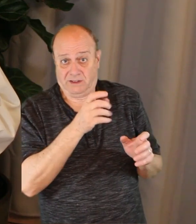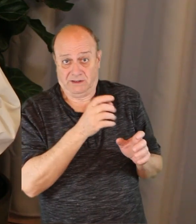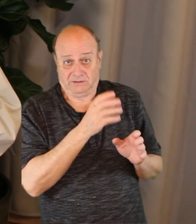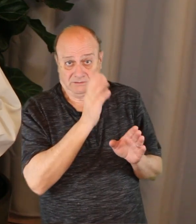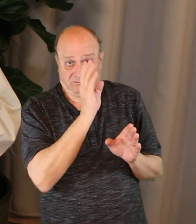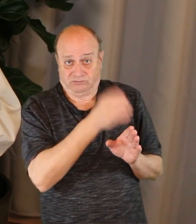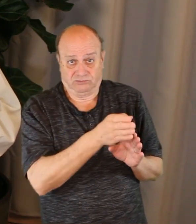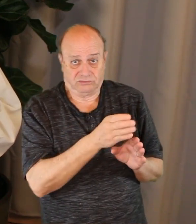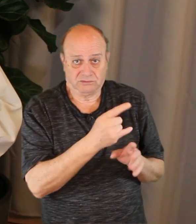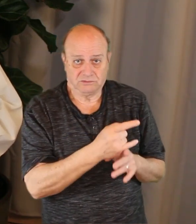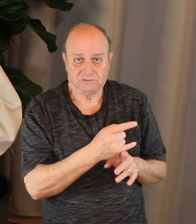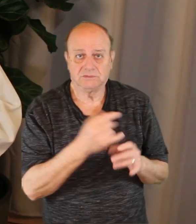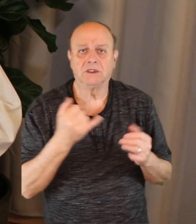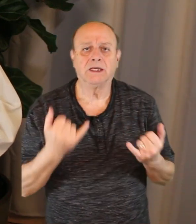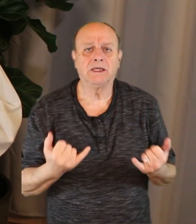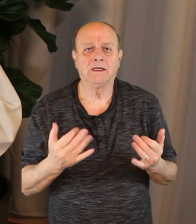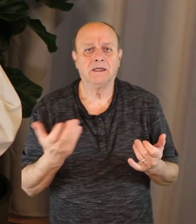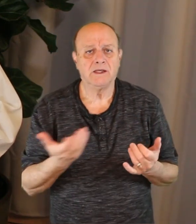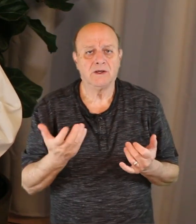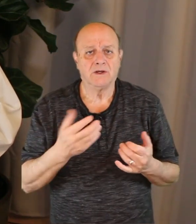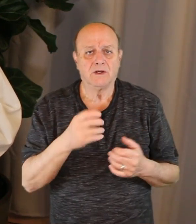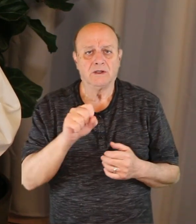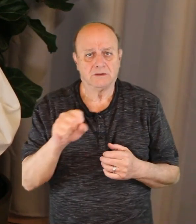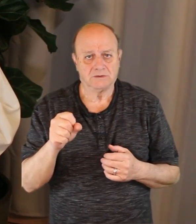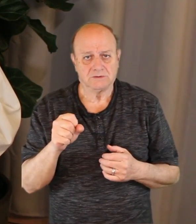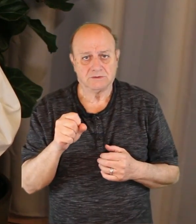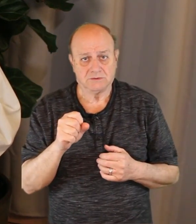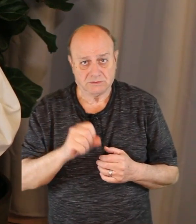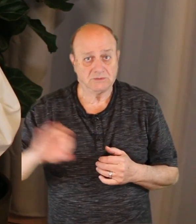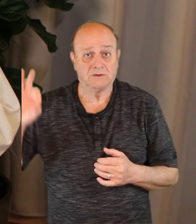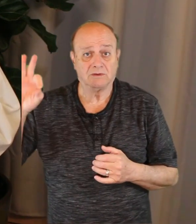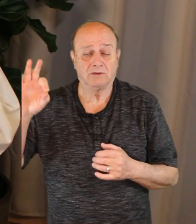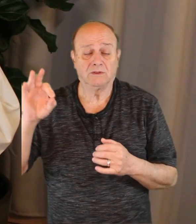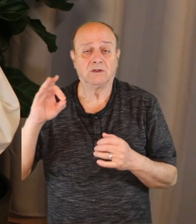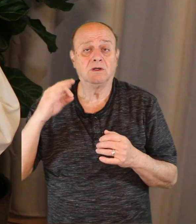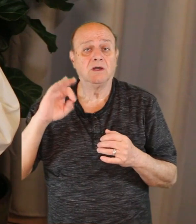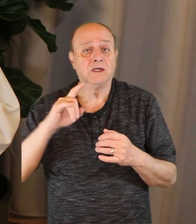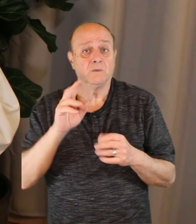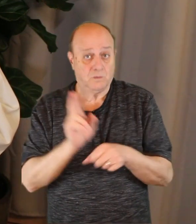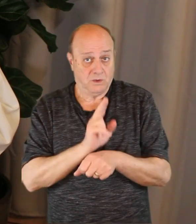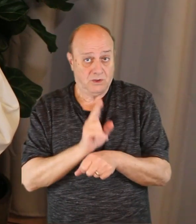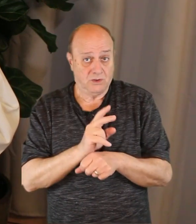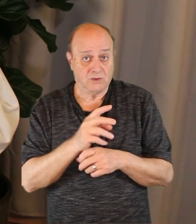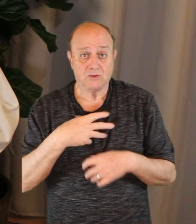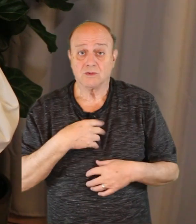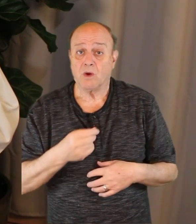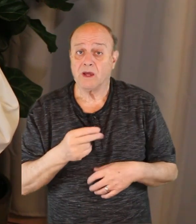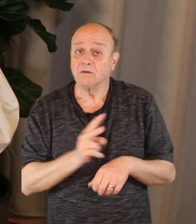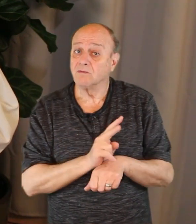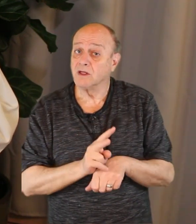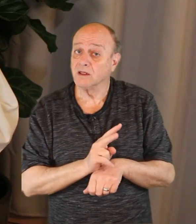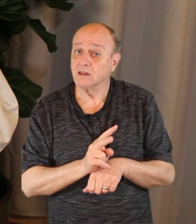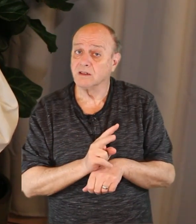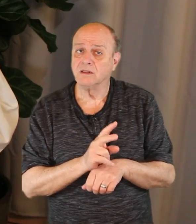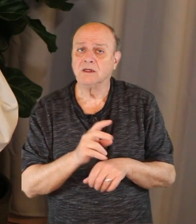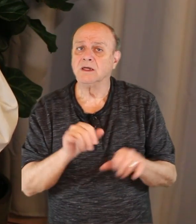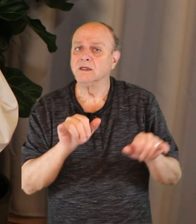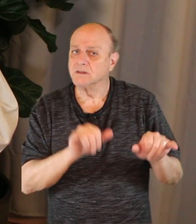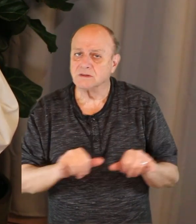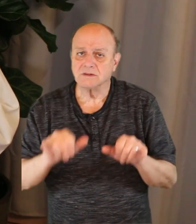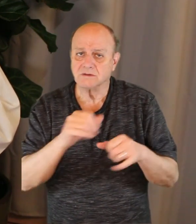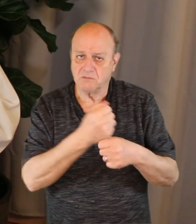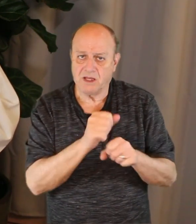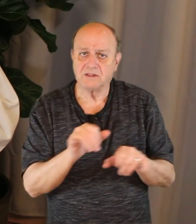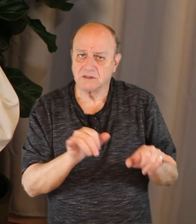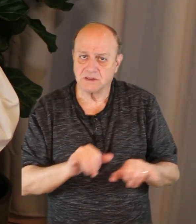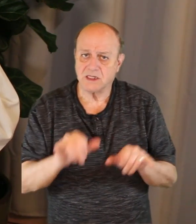use white vanilla. White vanilla is processed much the same. It's fermented and soaked in an alcohol